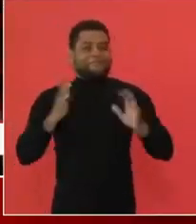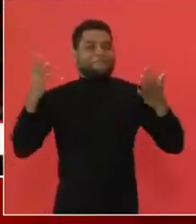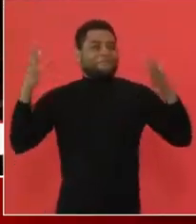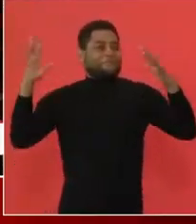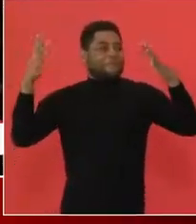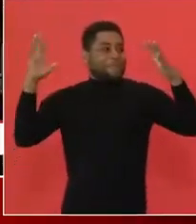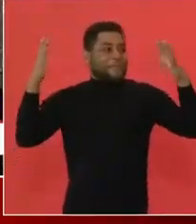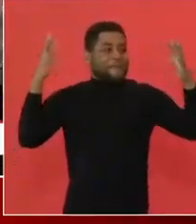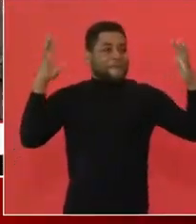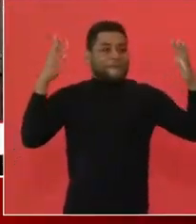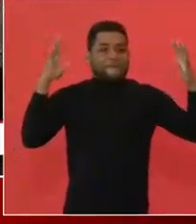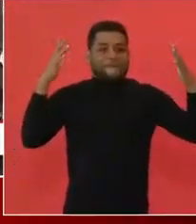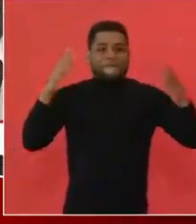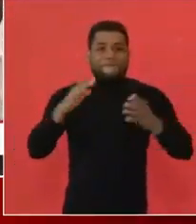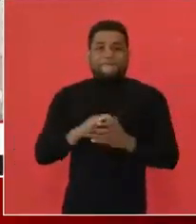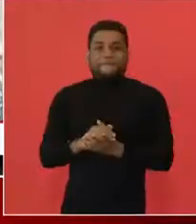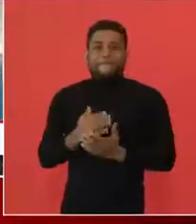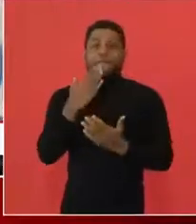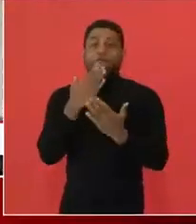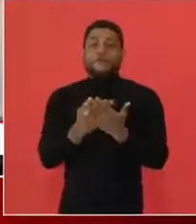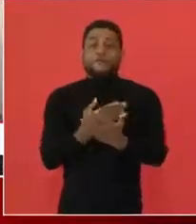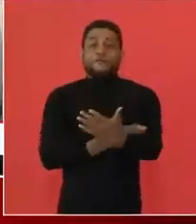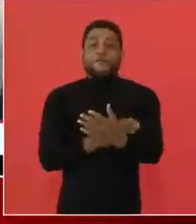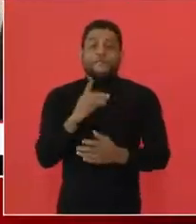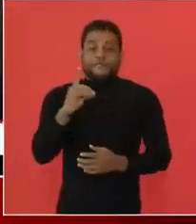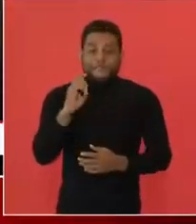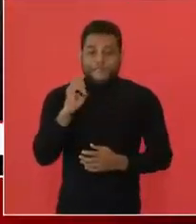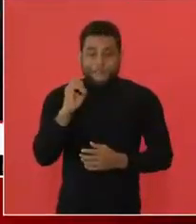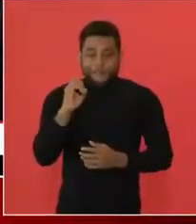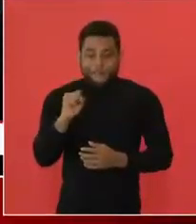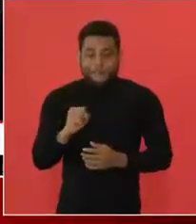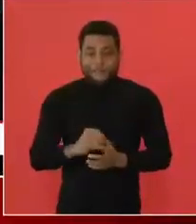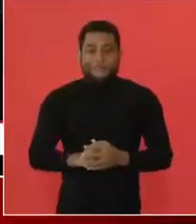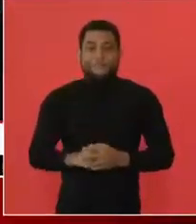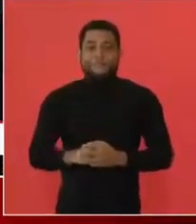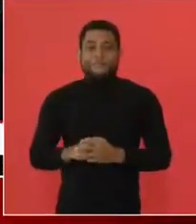Well, good morning, DOES.